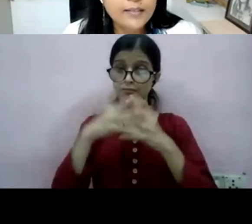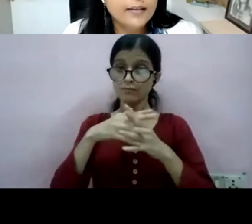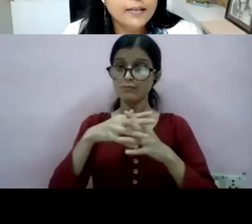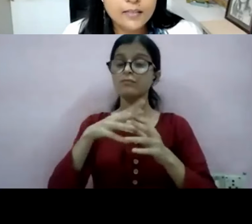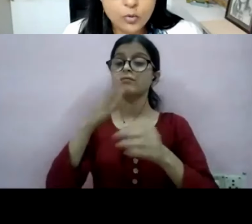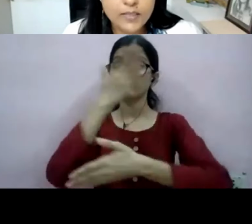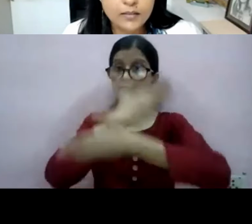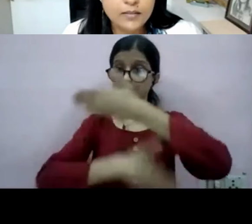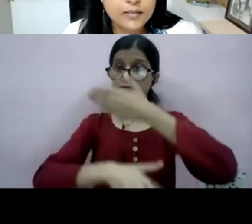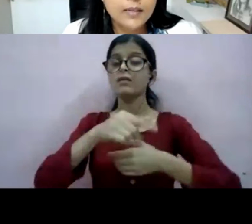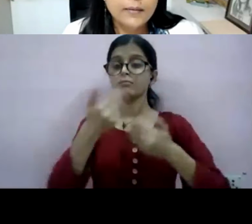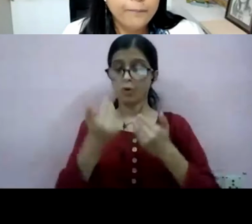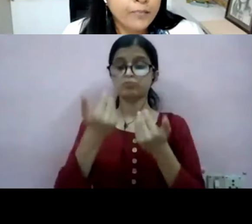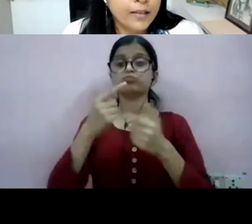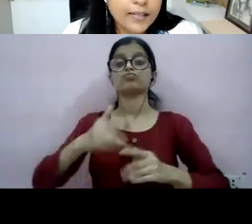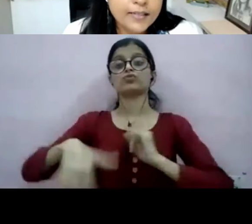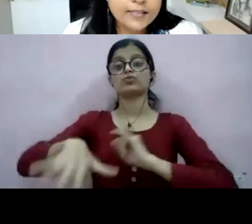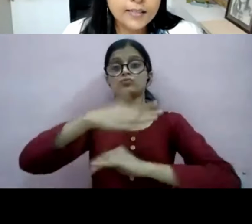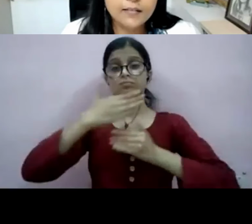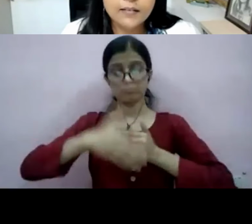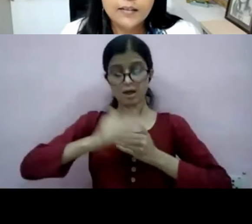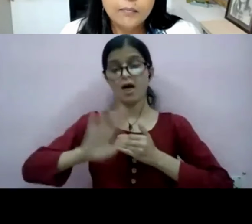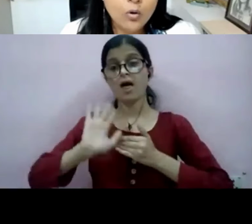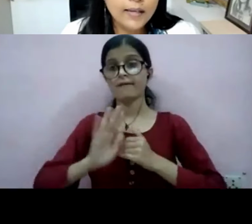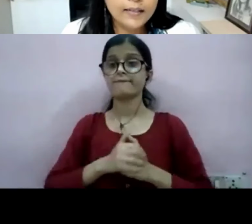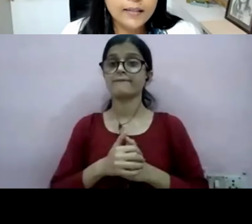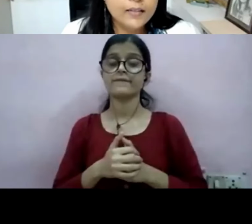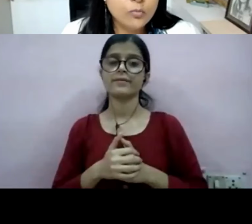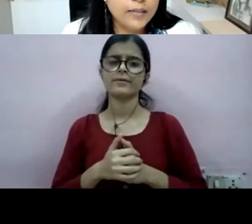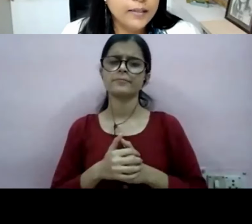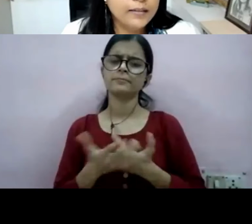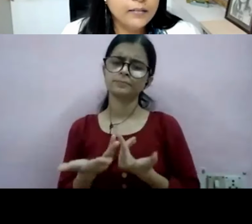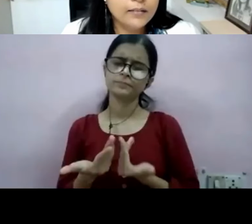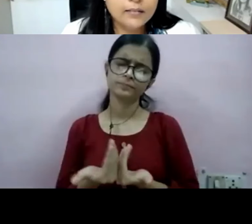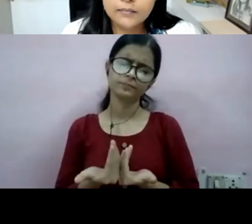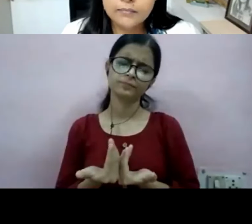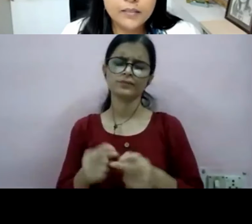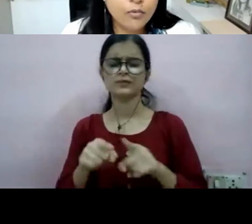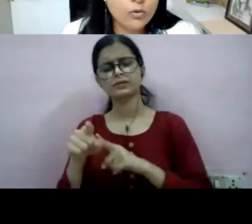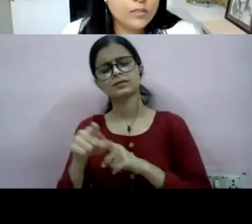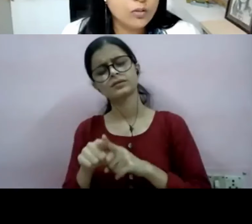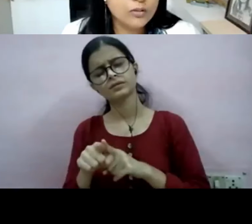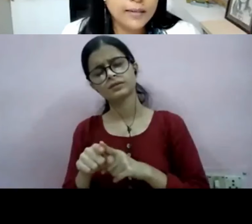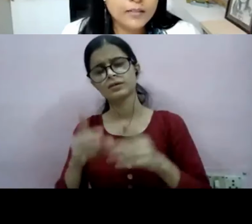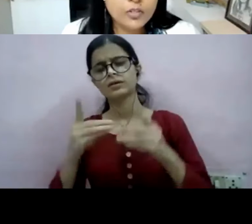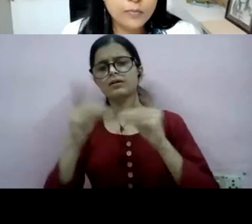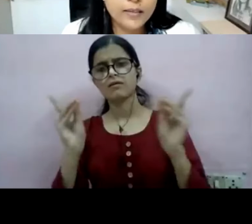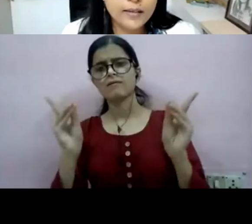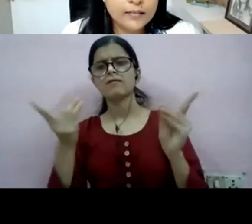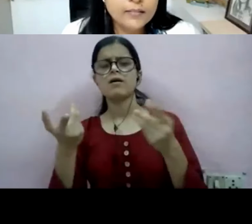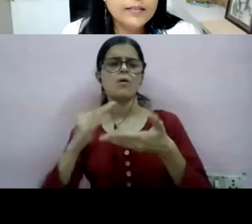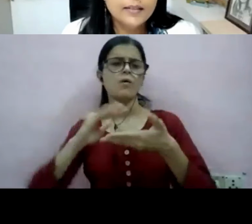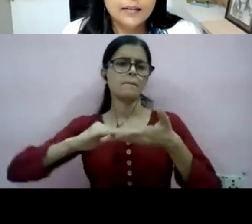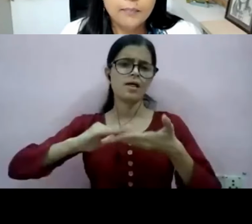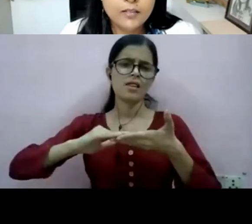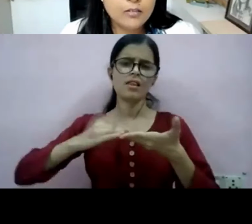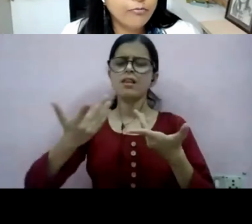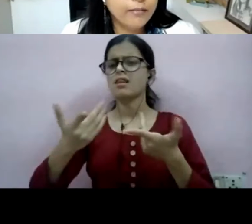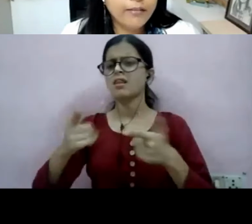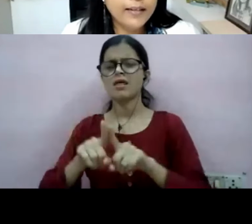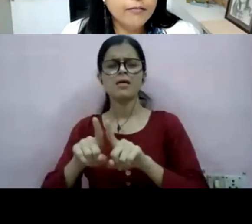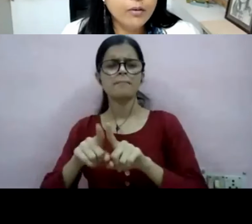corresponding situations. And as I said, more likely to be divorced or the marriage to be annulled